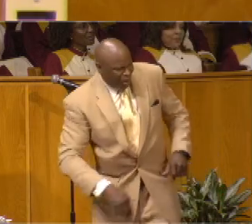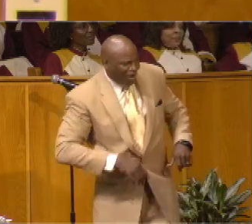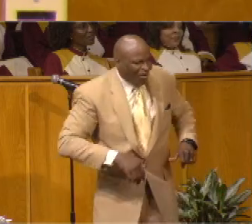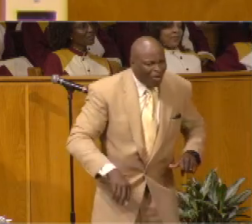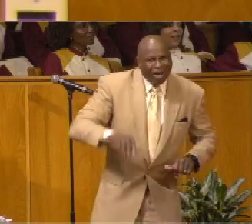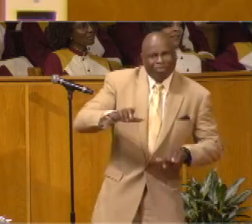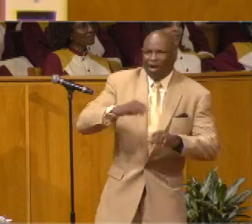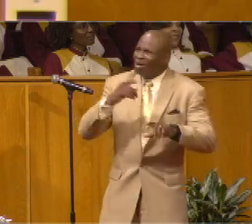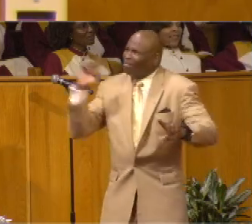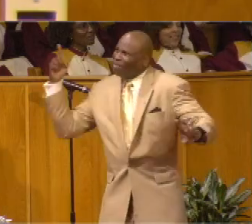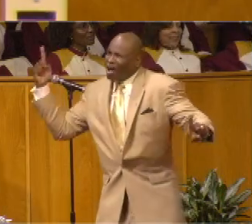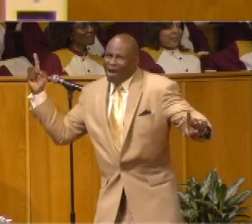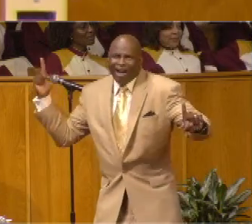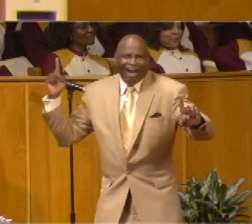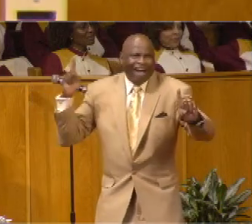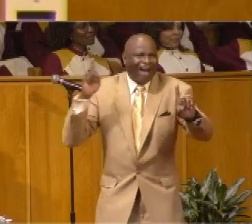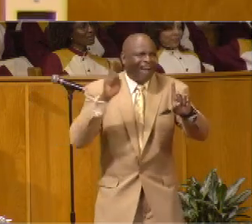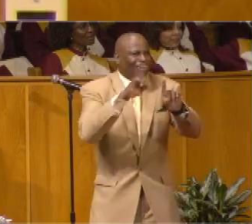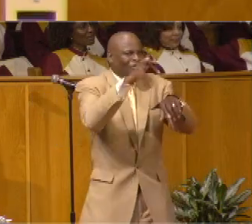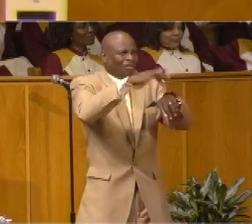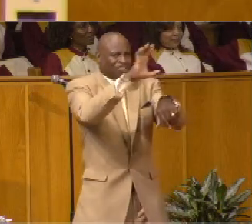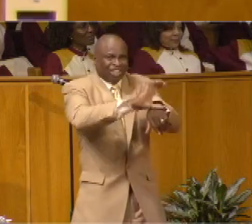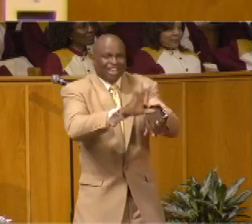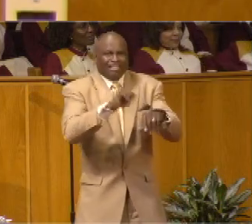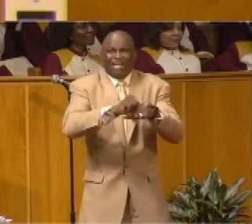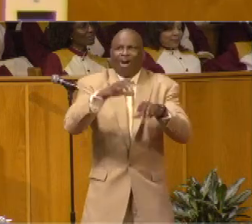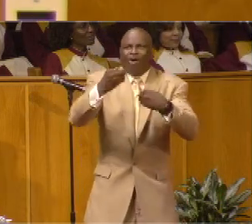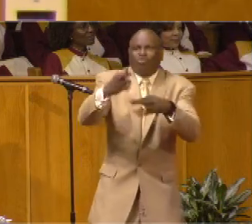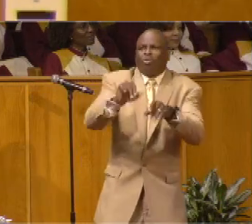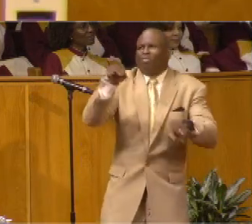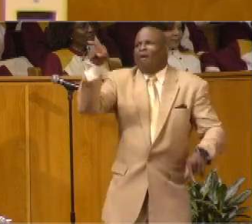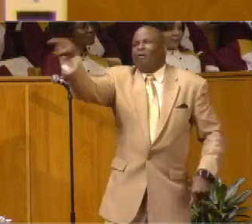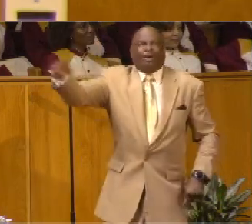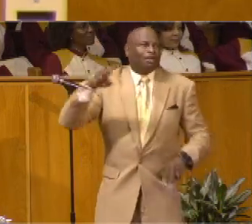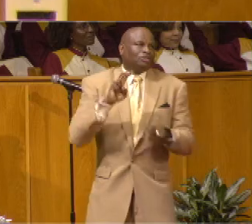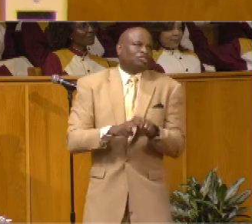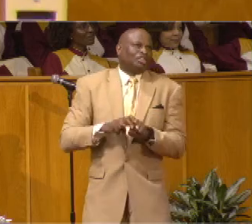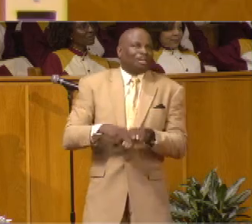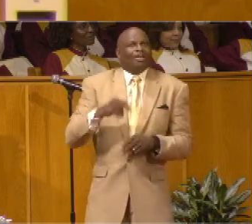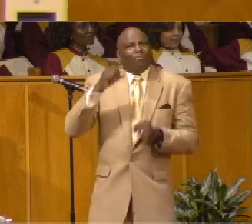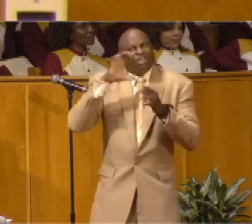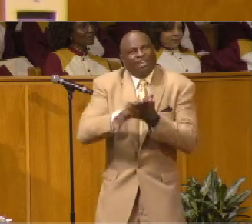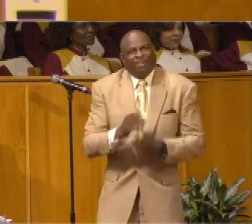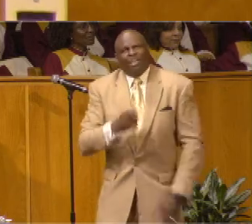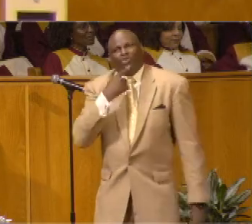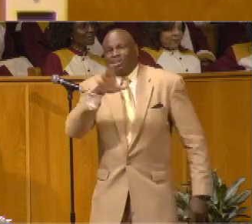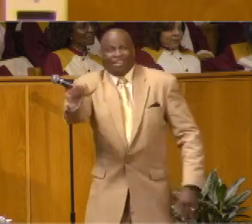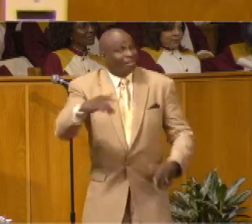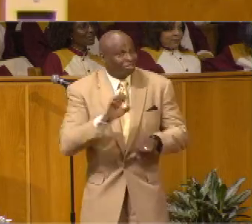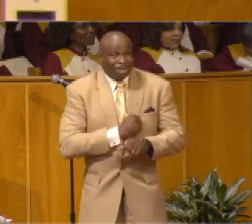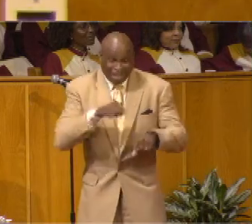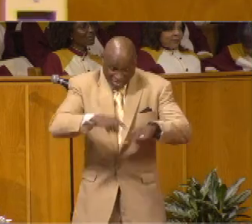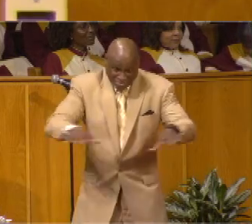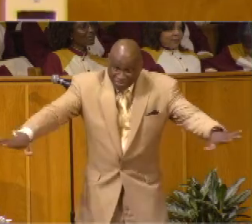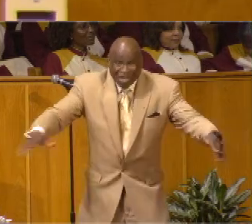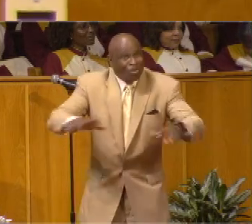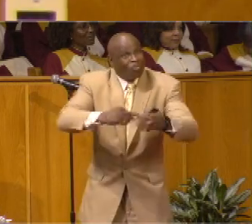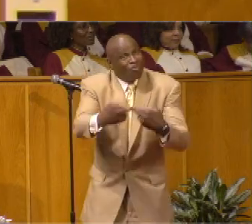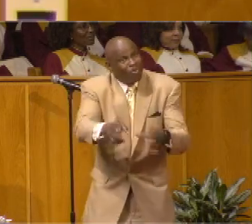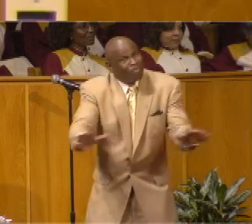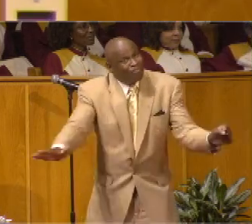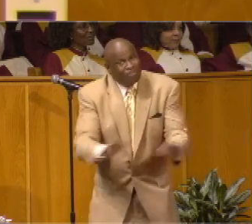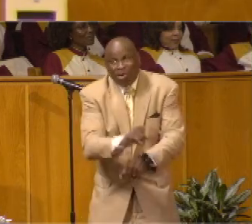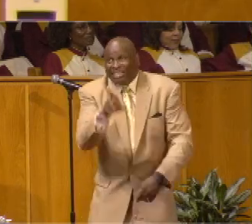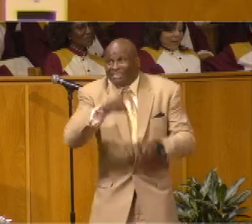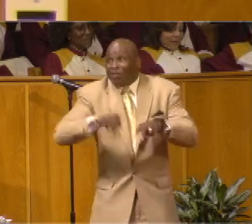in order to get into the house of God. They're staying in overflow. They didn't leave when the ushers told them that the sanctuary was full, but